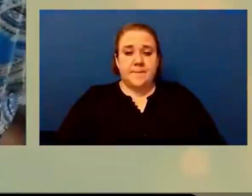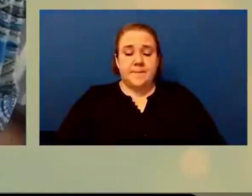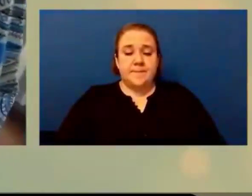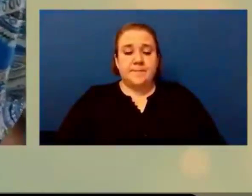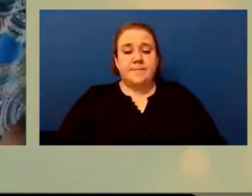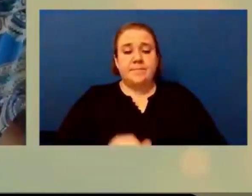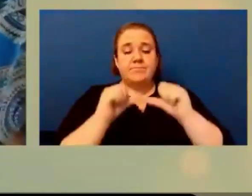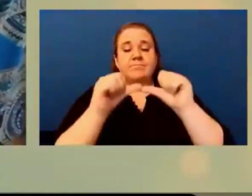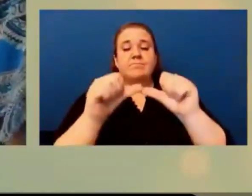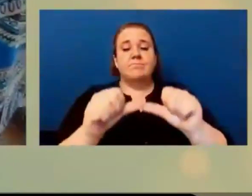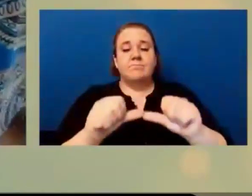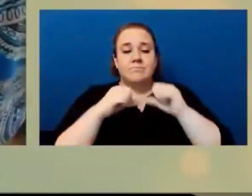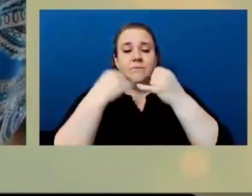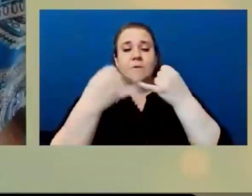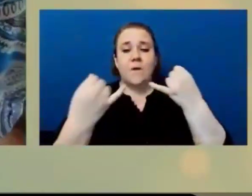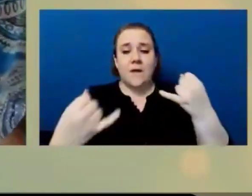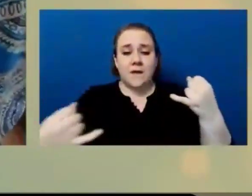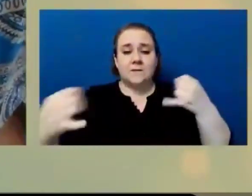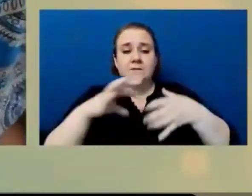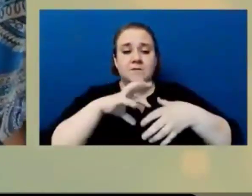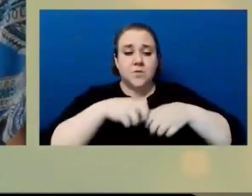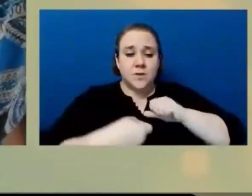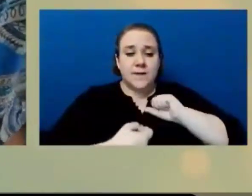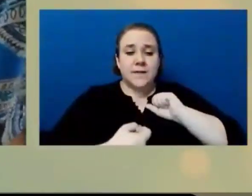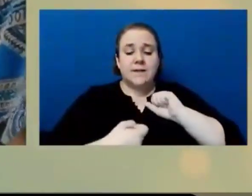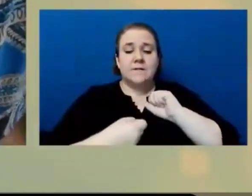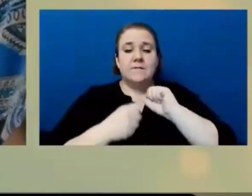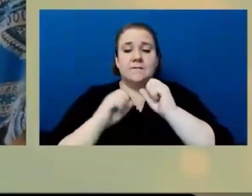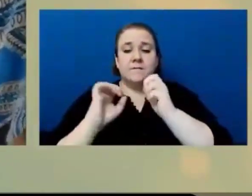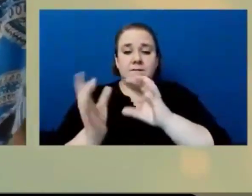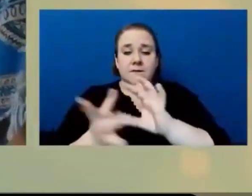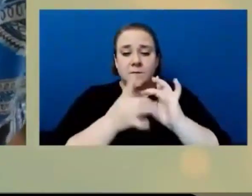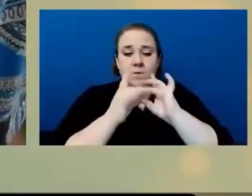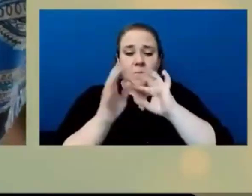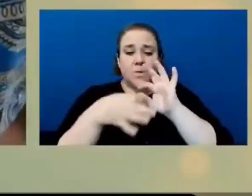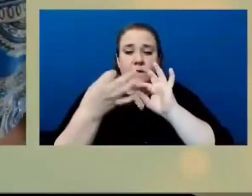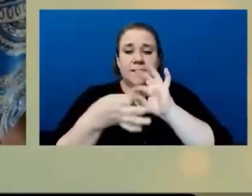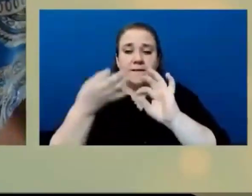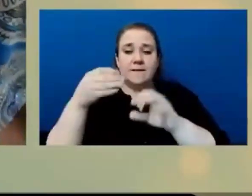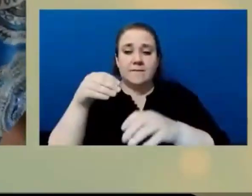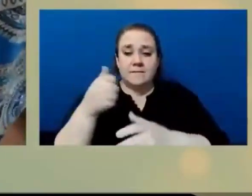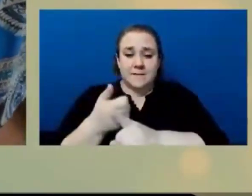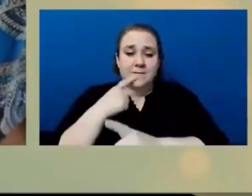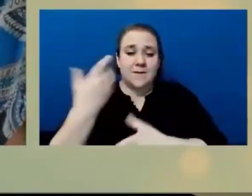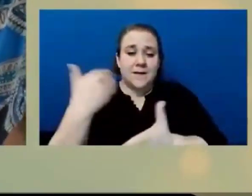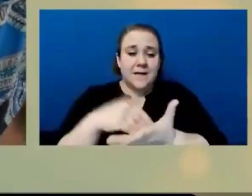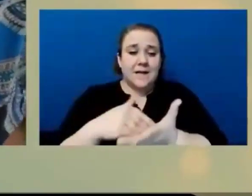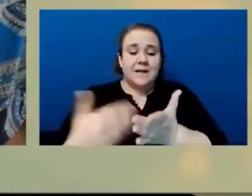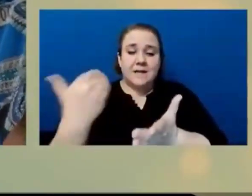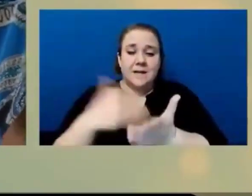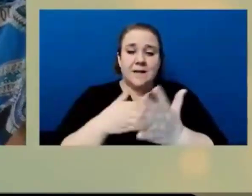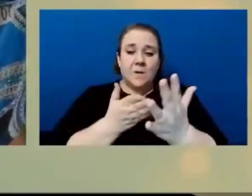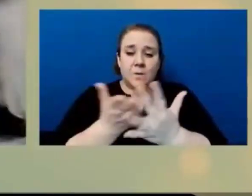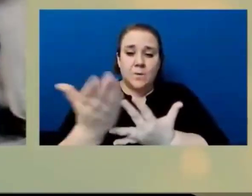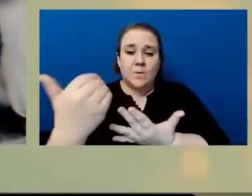The endless threads of grief that weave themselves in again and